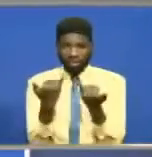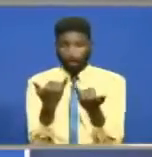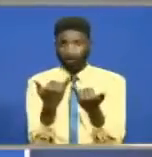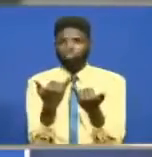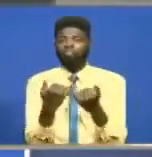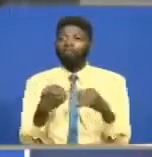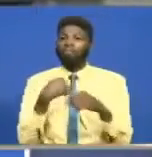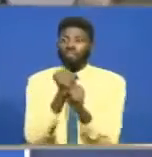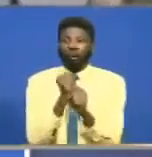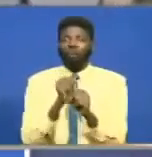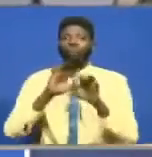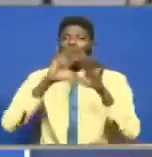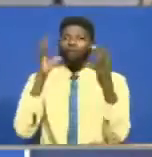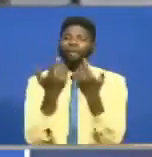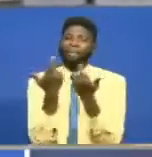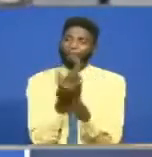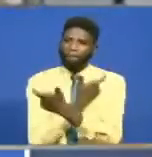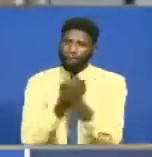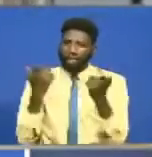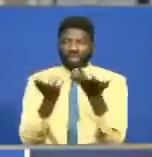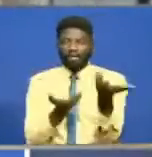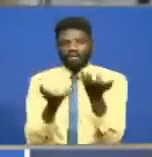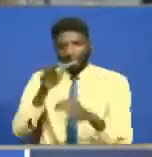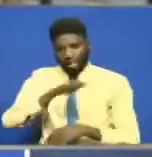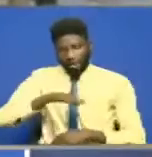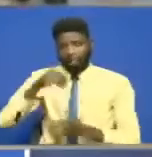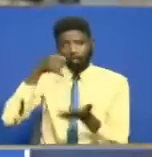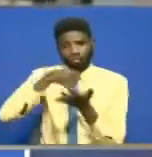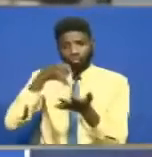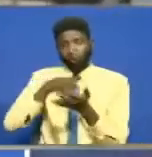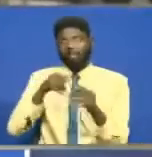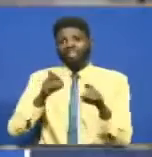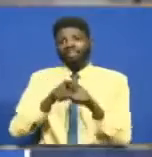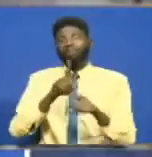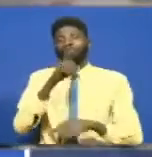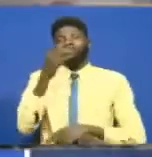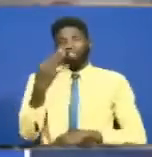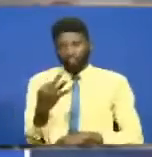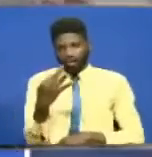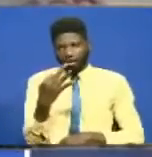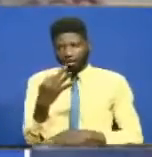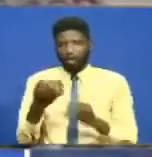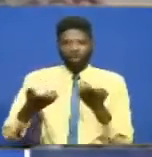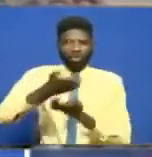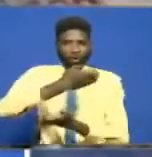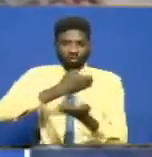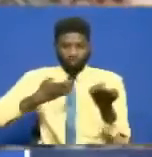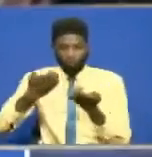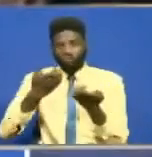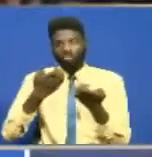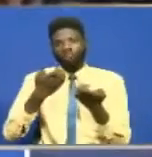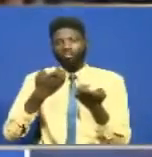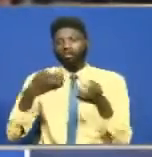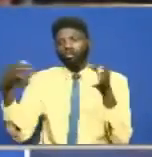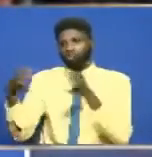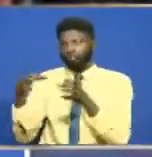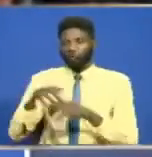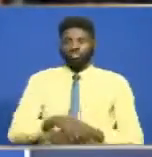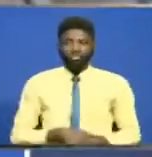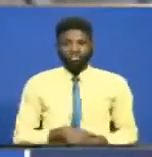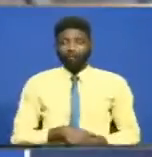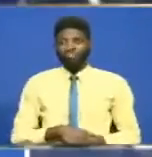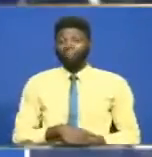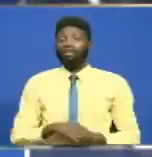largest trading bloc, covering nearly a third of the global economy. The Regional Comprehensive Economic